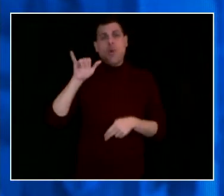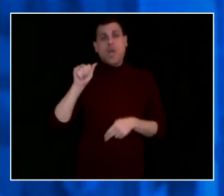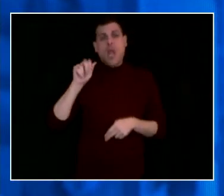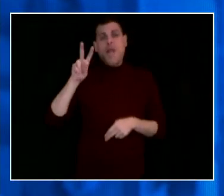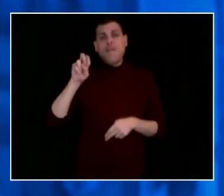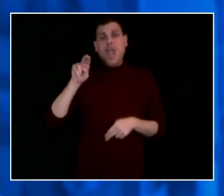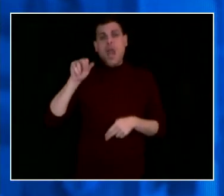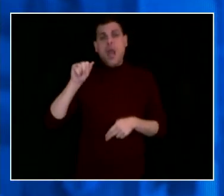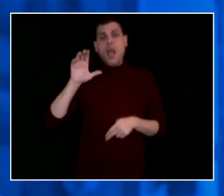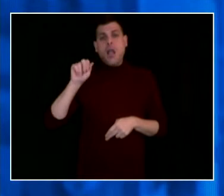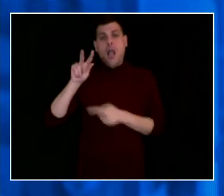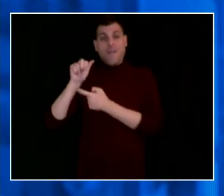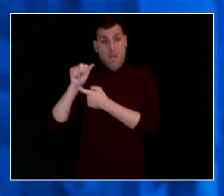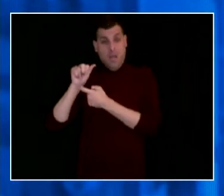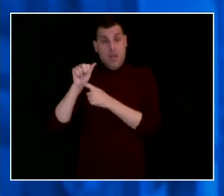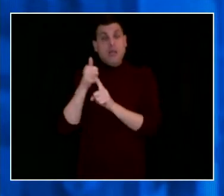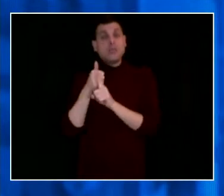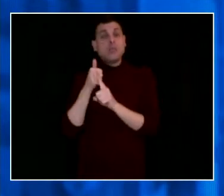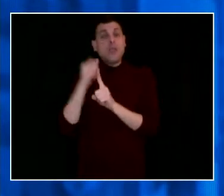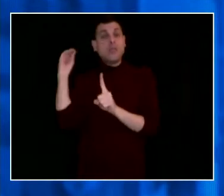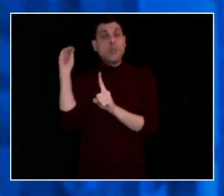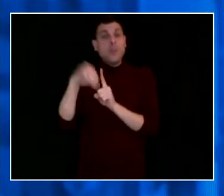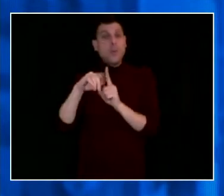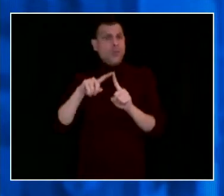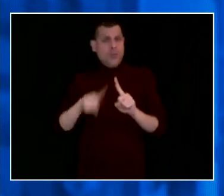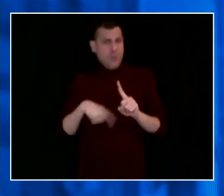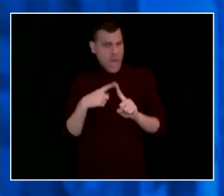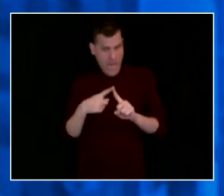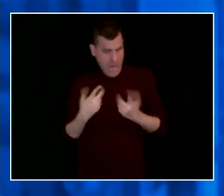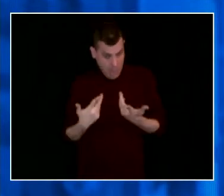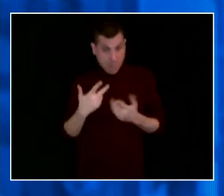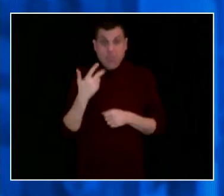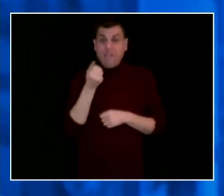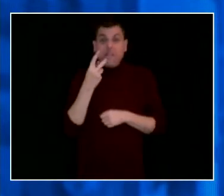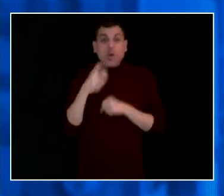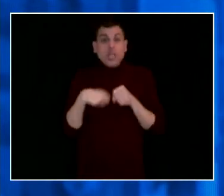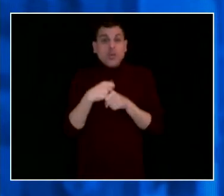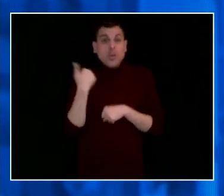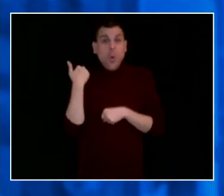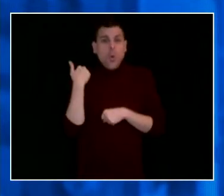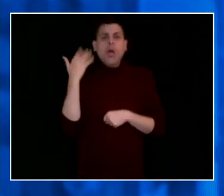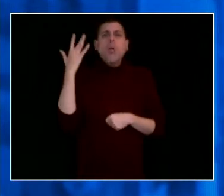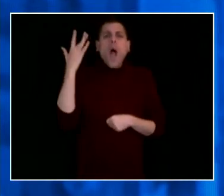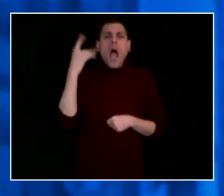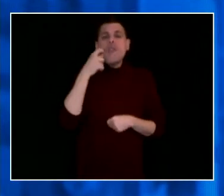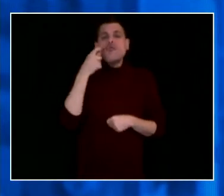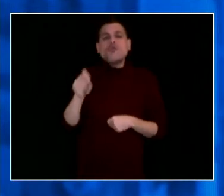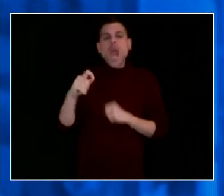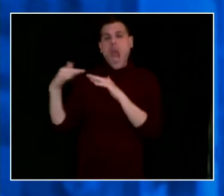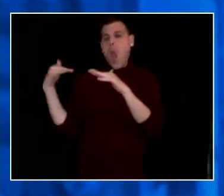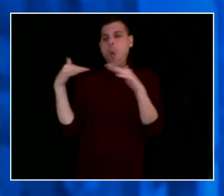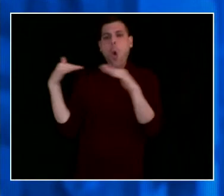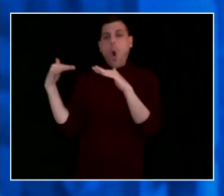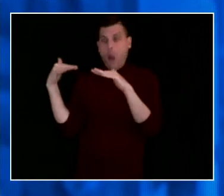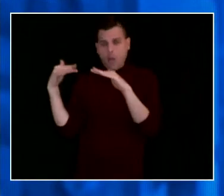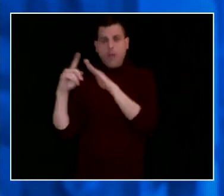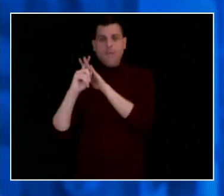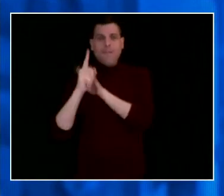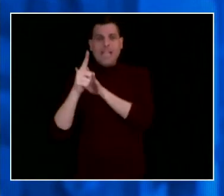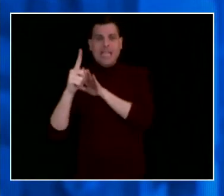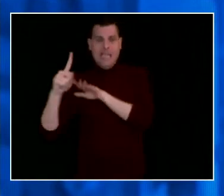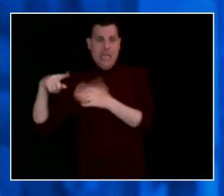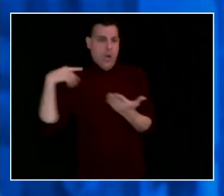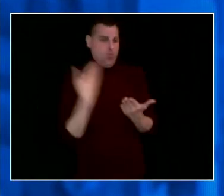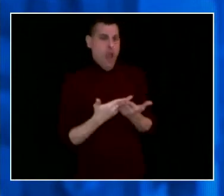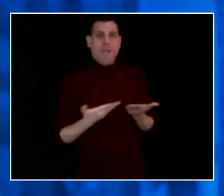arrived in this city a few years ago from fleeing the Ukrainian war. And she's on the stage of the Apollo